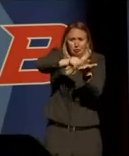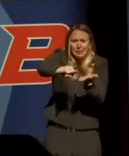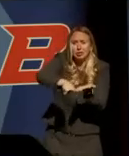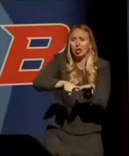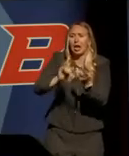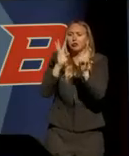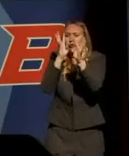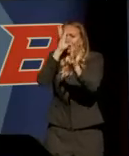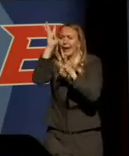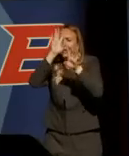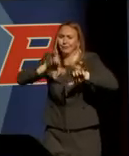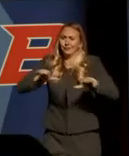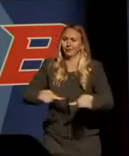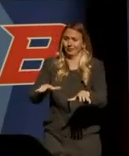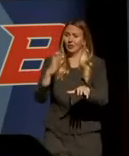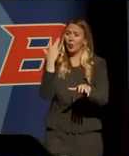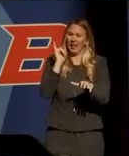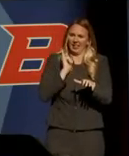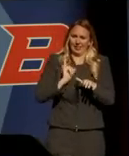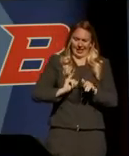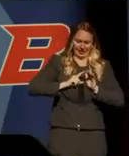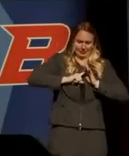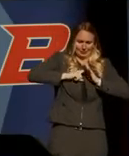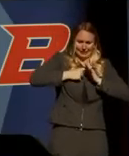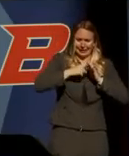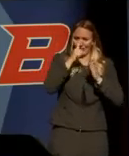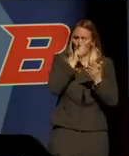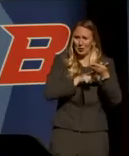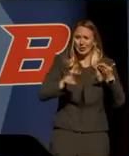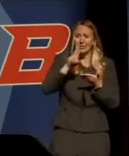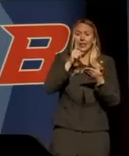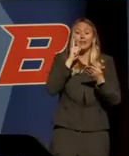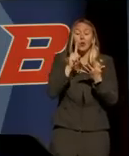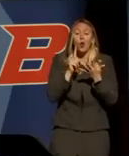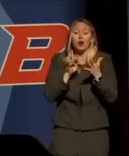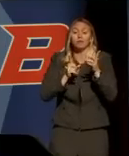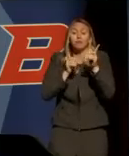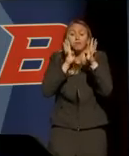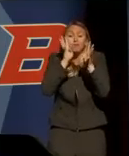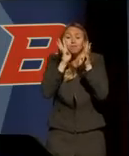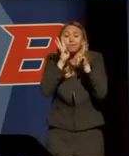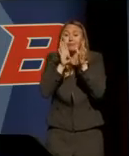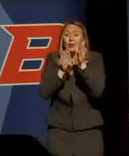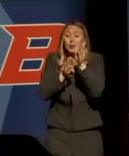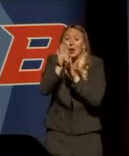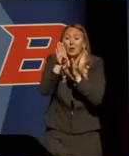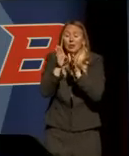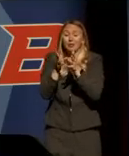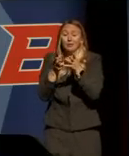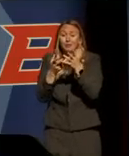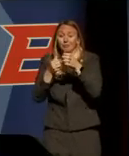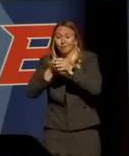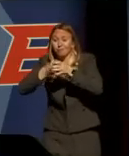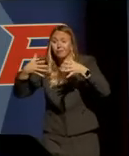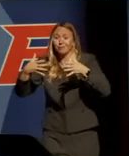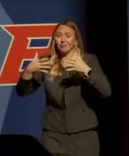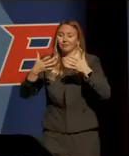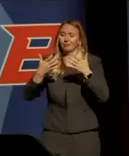engine in the university for that innovation, for that growth, for that development for us and for our